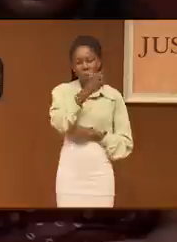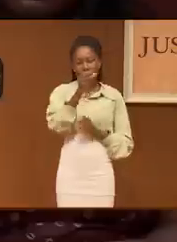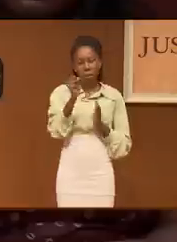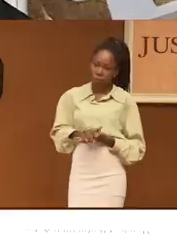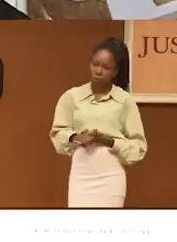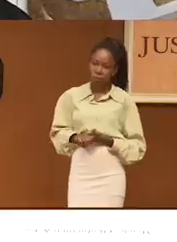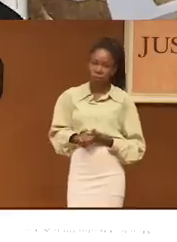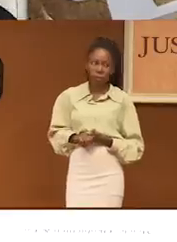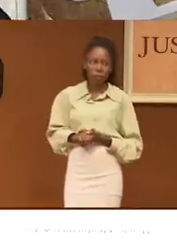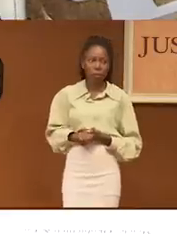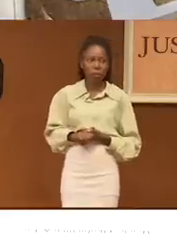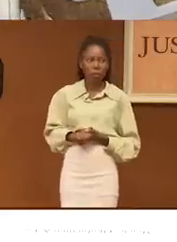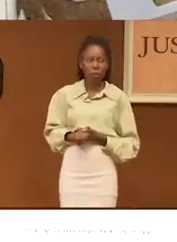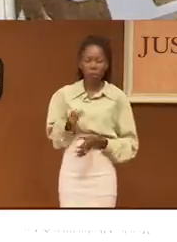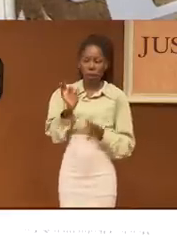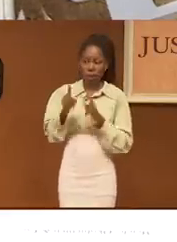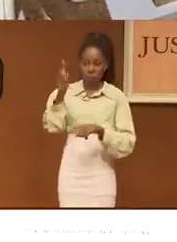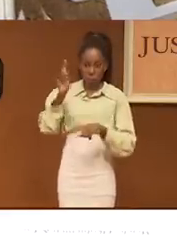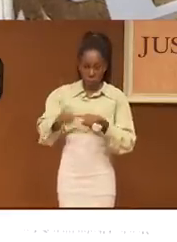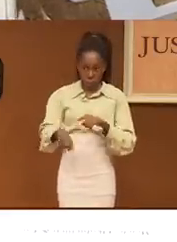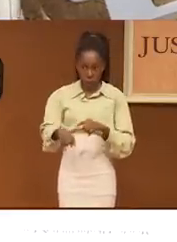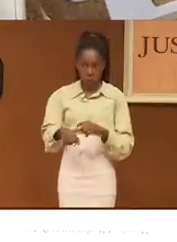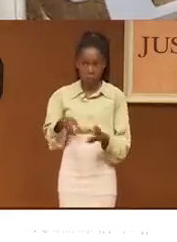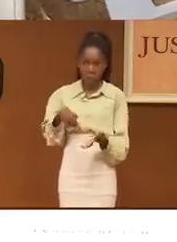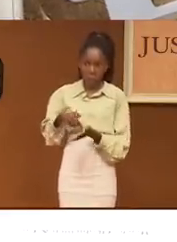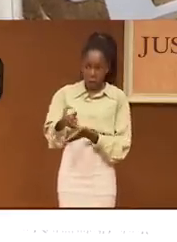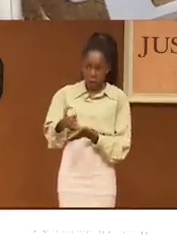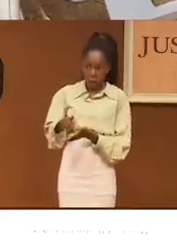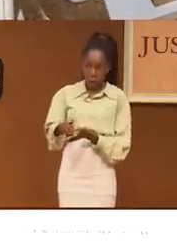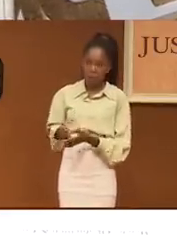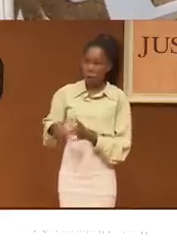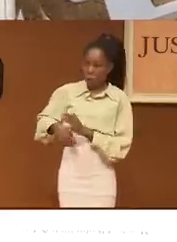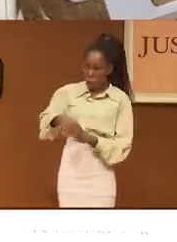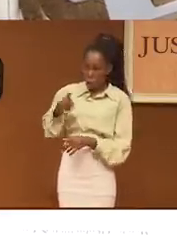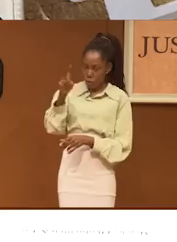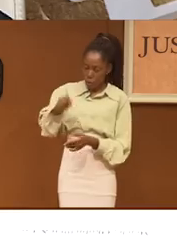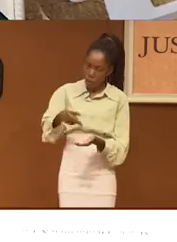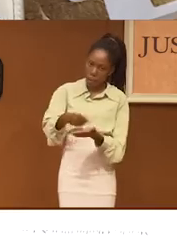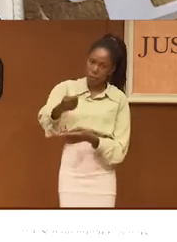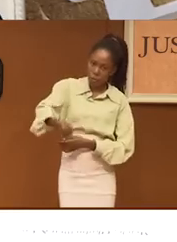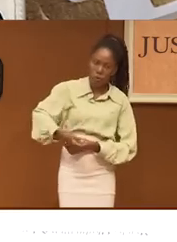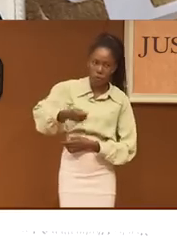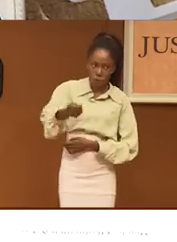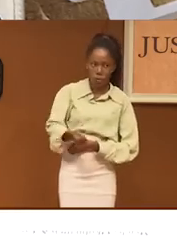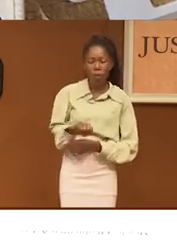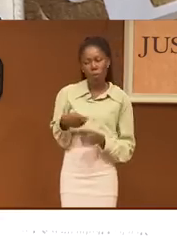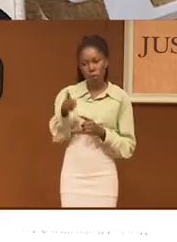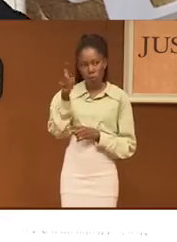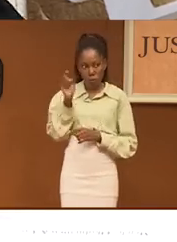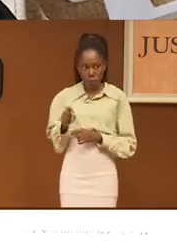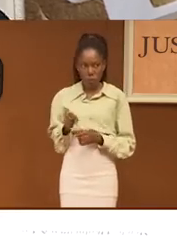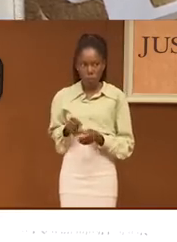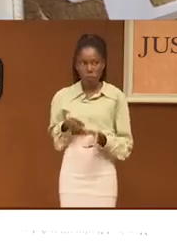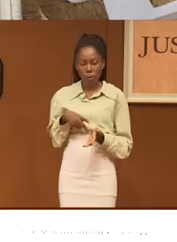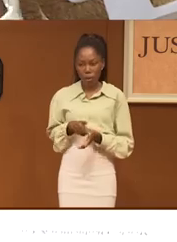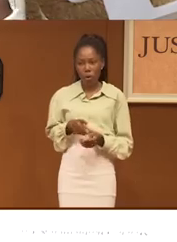behalf. I can't have... What I'm saying, if you can't raise the money once, you have to agree on how you are going to pay by installment or something. But you must pay unless